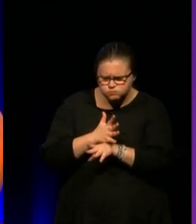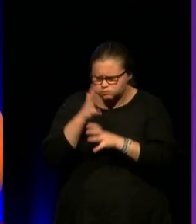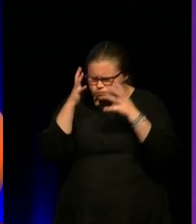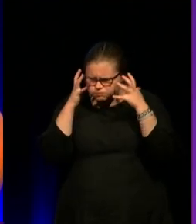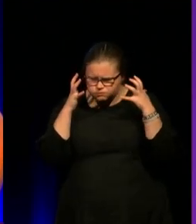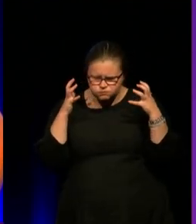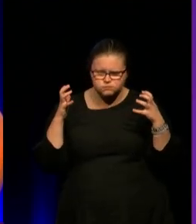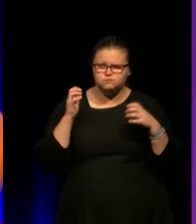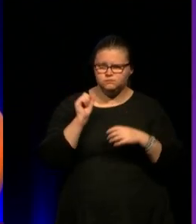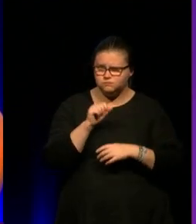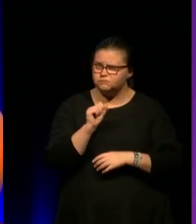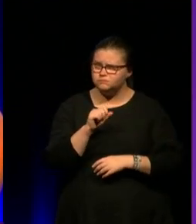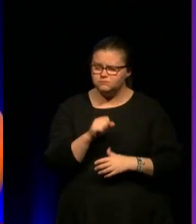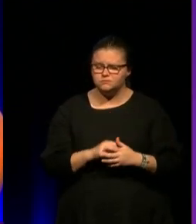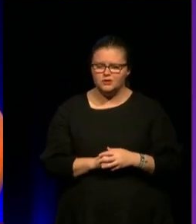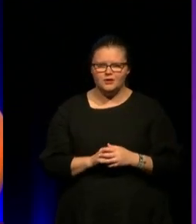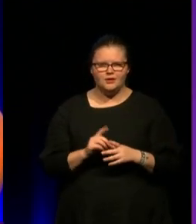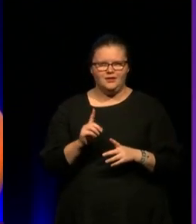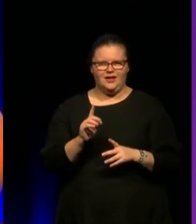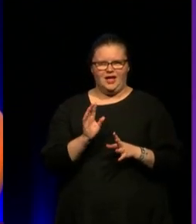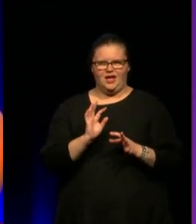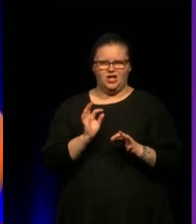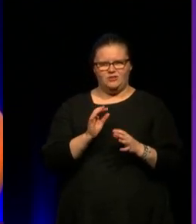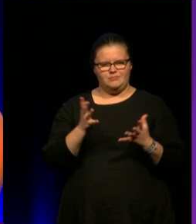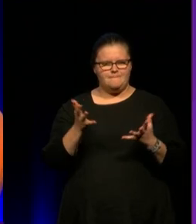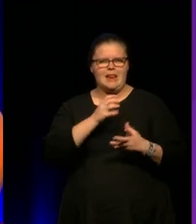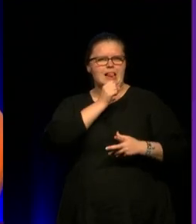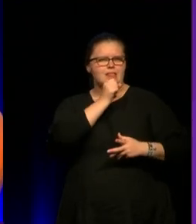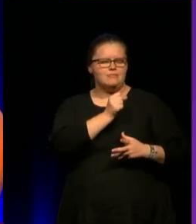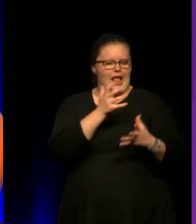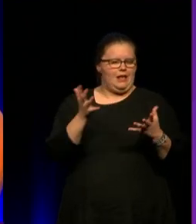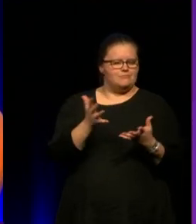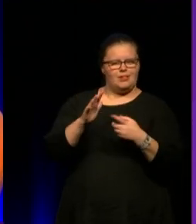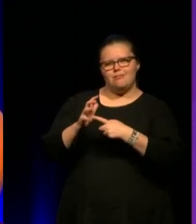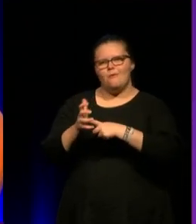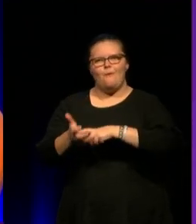stressed. Mm. But we don't play the man, we play the ball. Exactly. Only ever